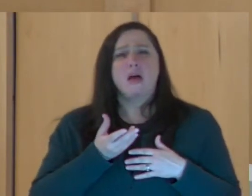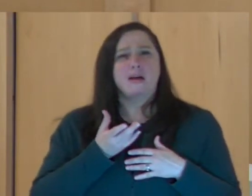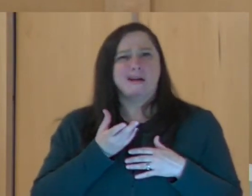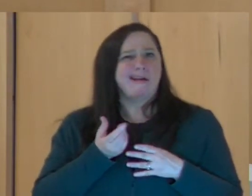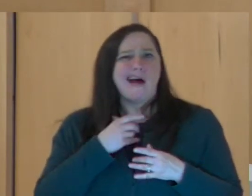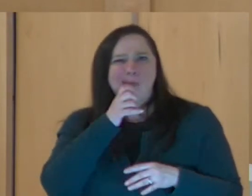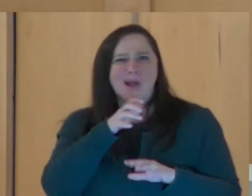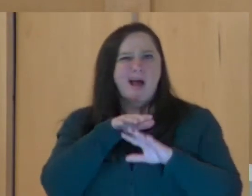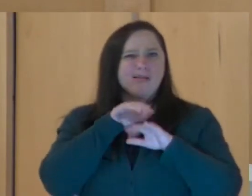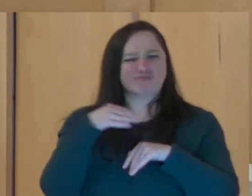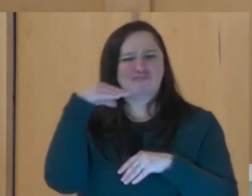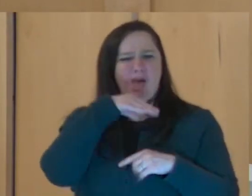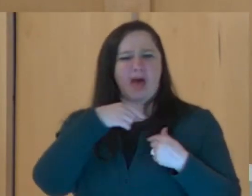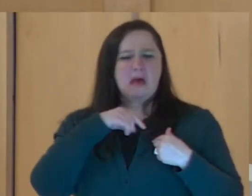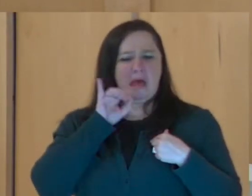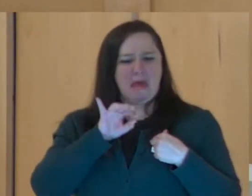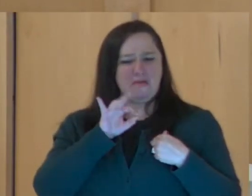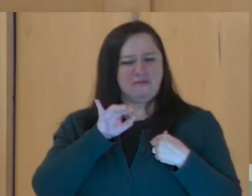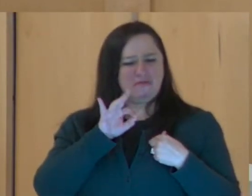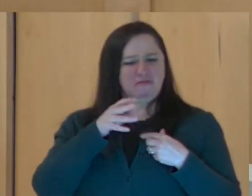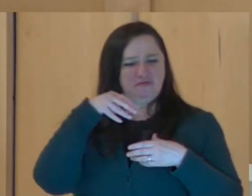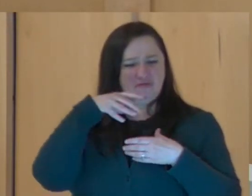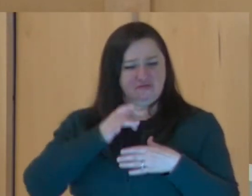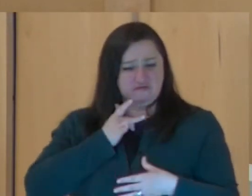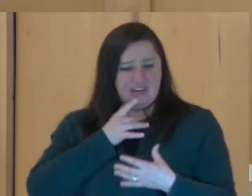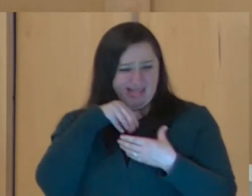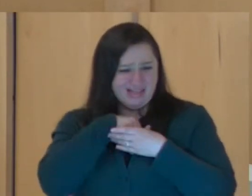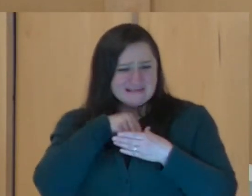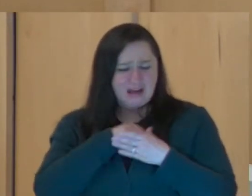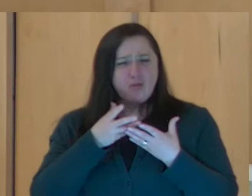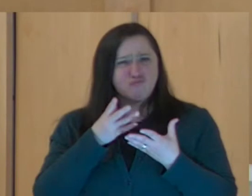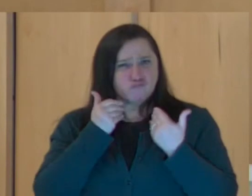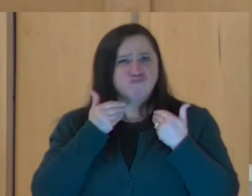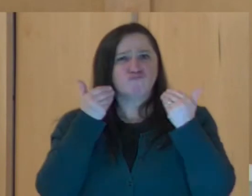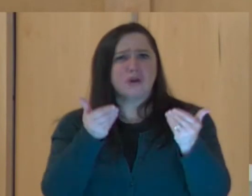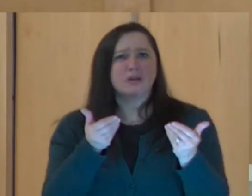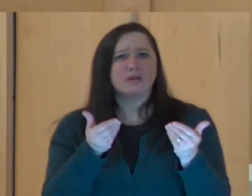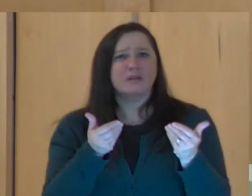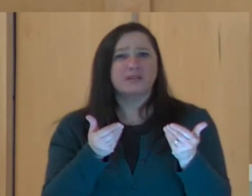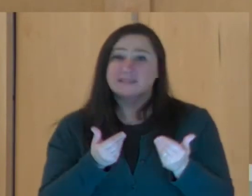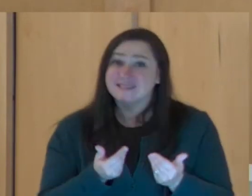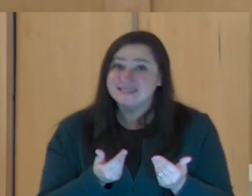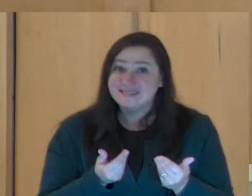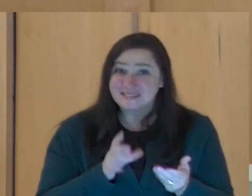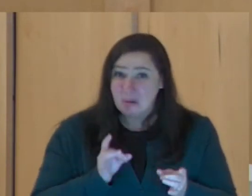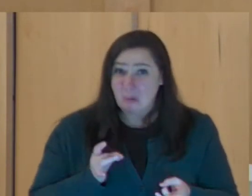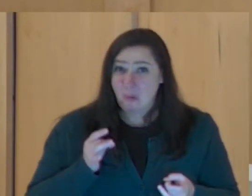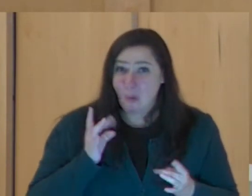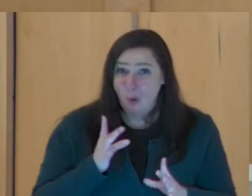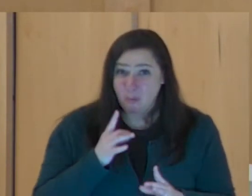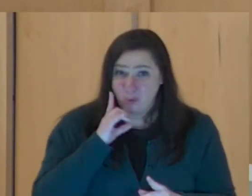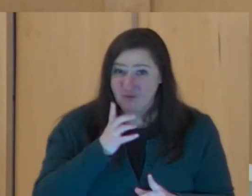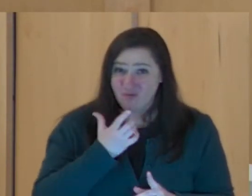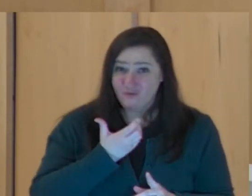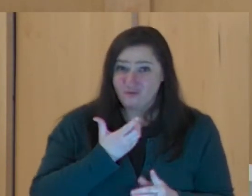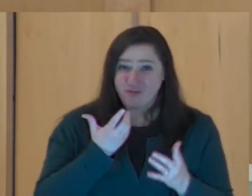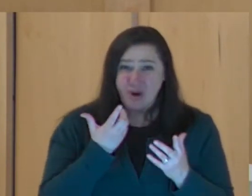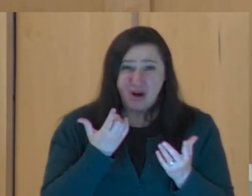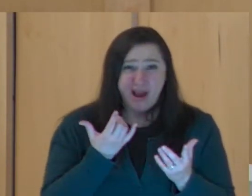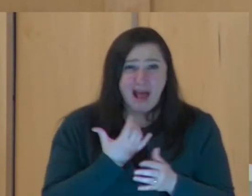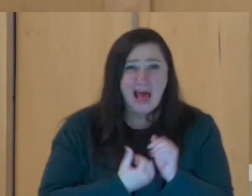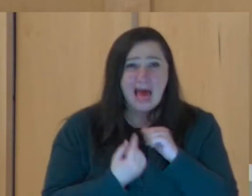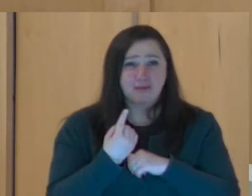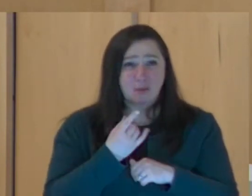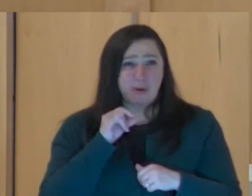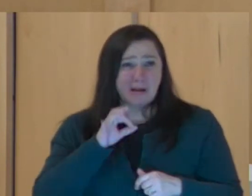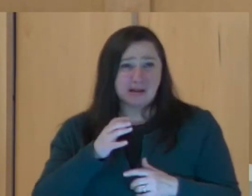not going to be a hypocrite. If I feel on the inside, I'm just going to go ahead and do it. But how horrible would that be for ourselves and our world if we just give in to the